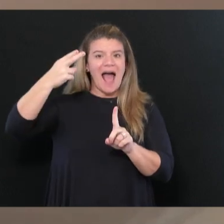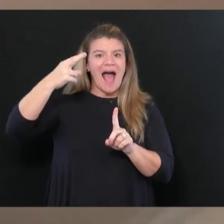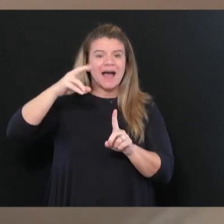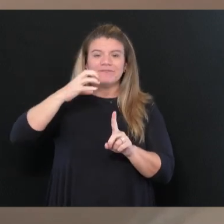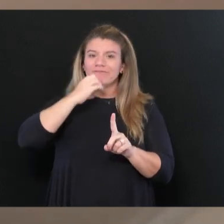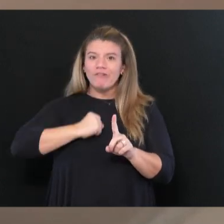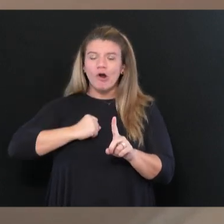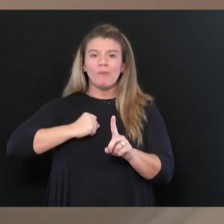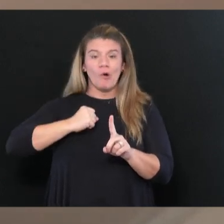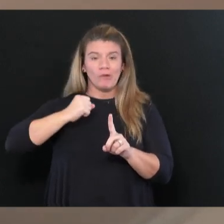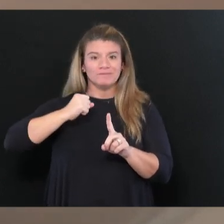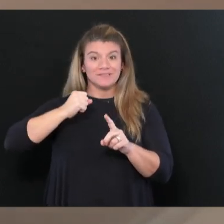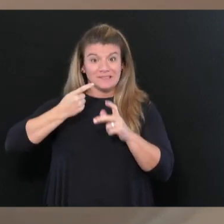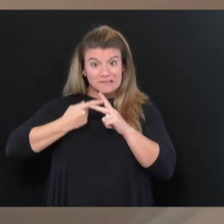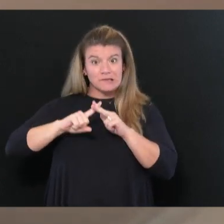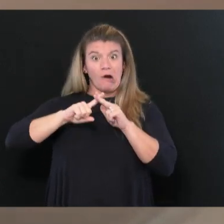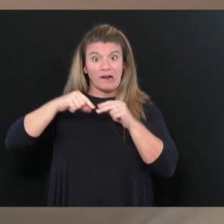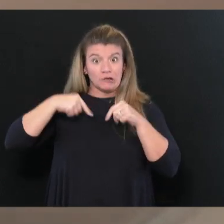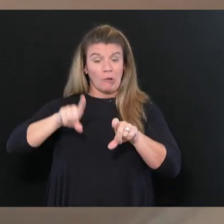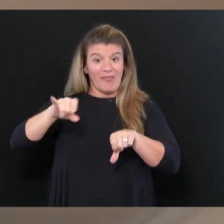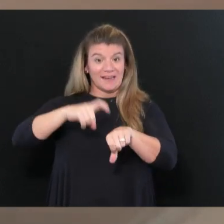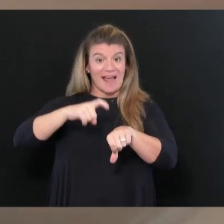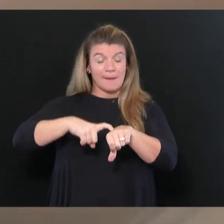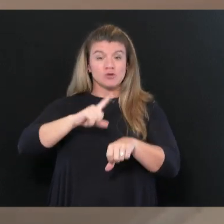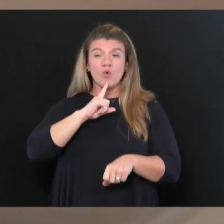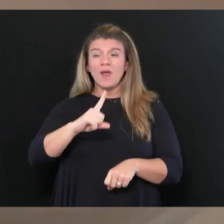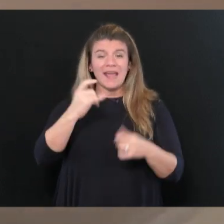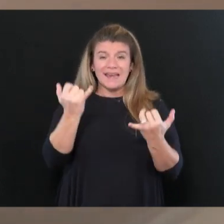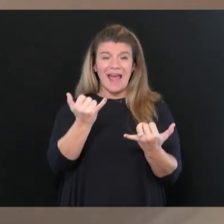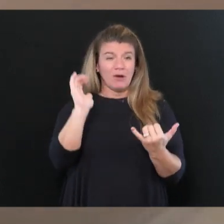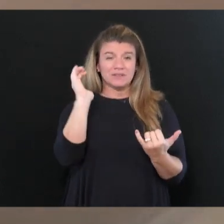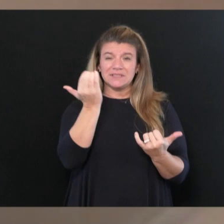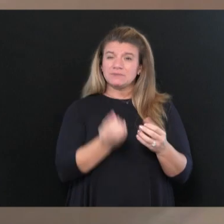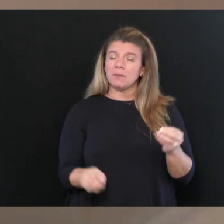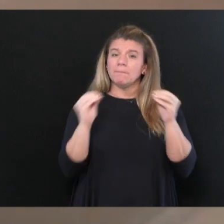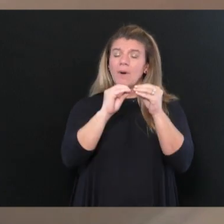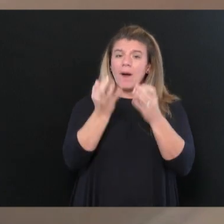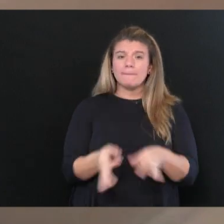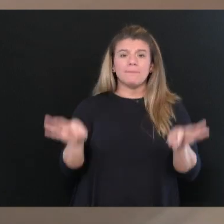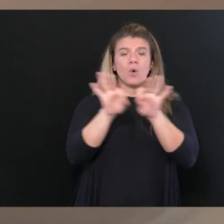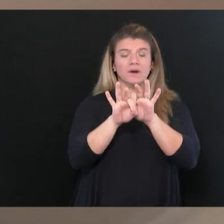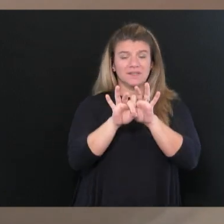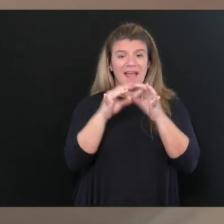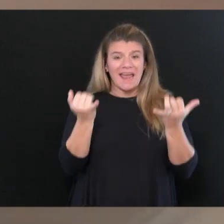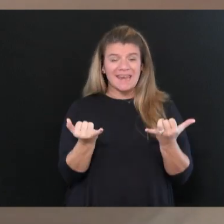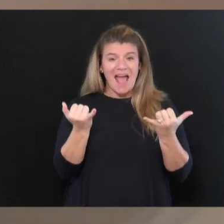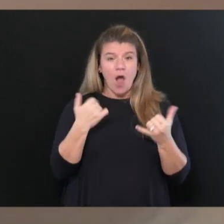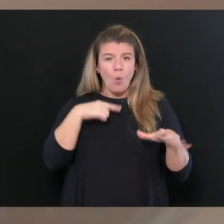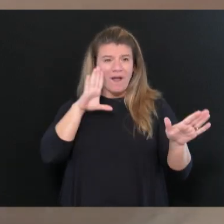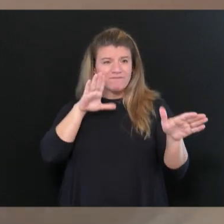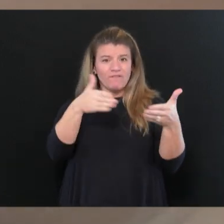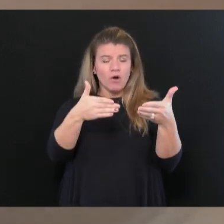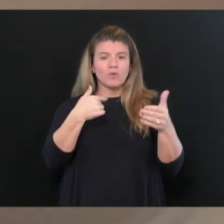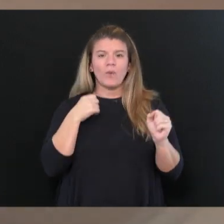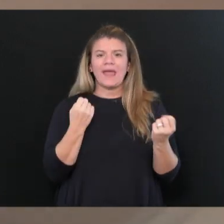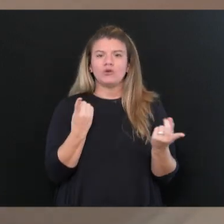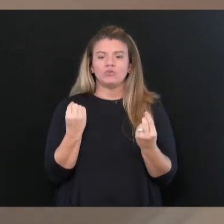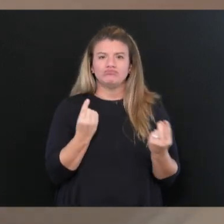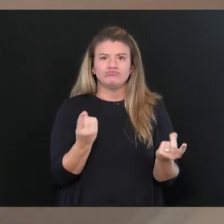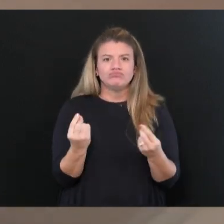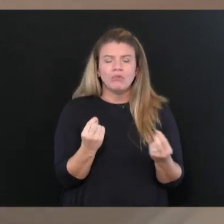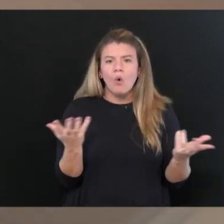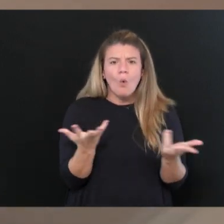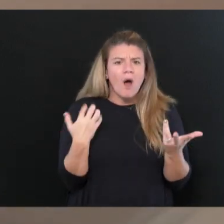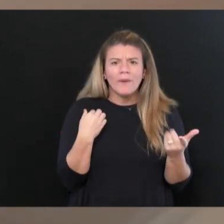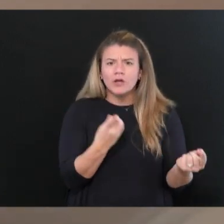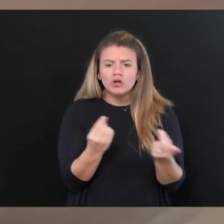really even more important than before that we really start to focus on what can we do. And there's been